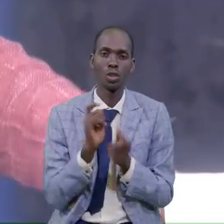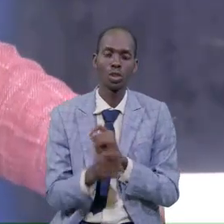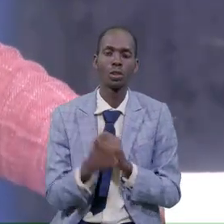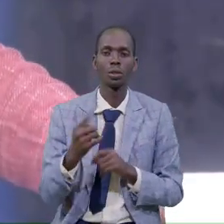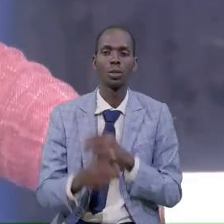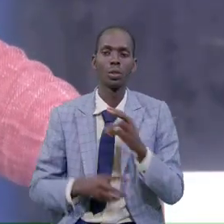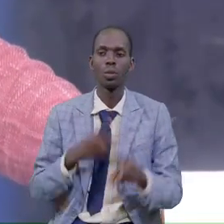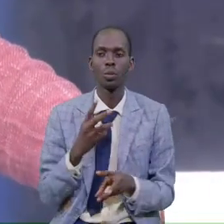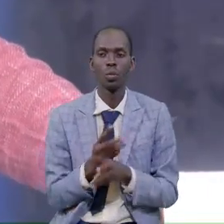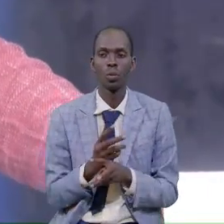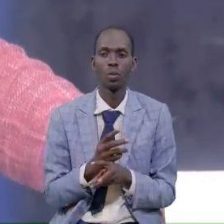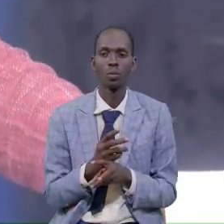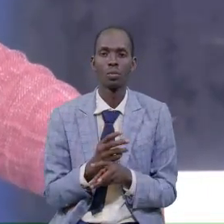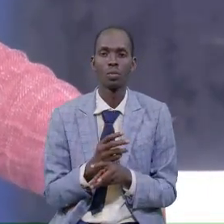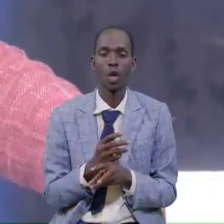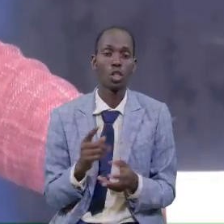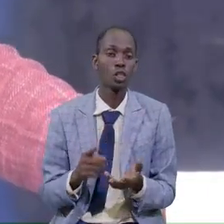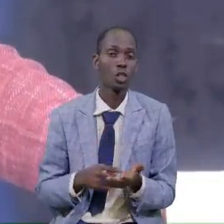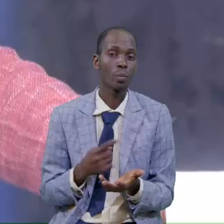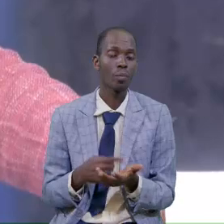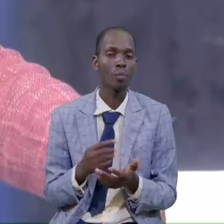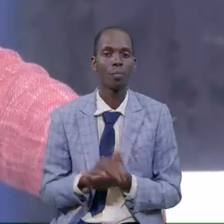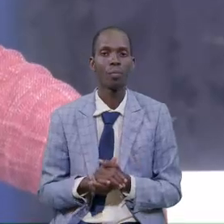Sometimes, when I think of what